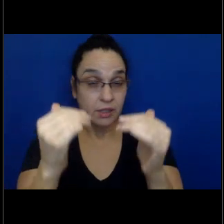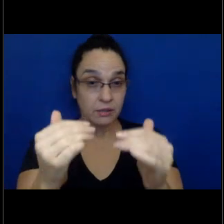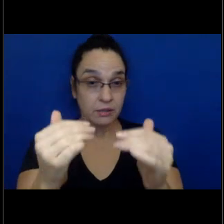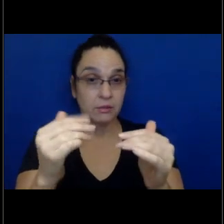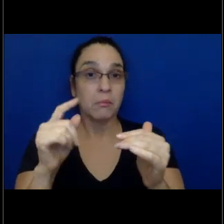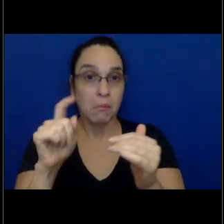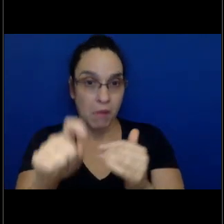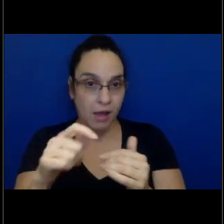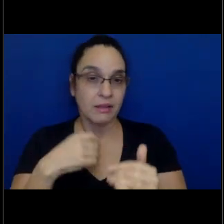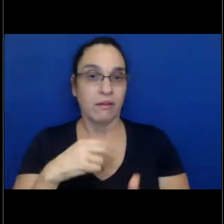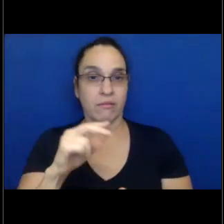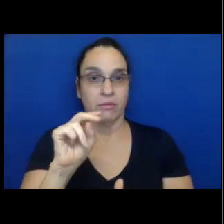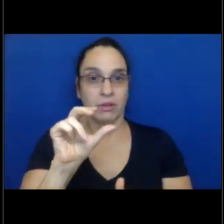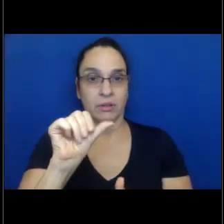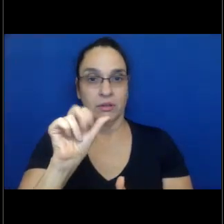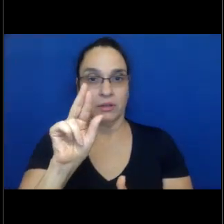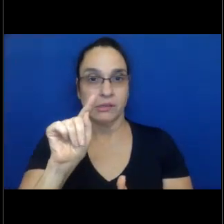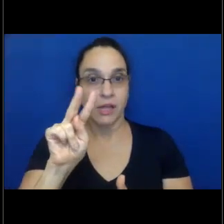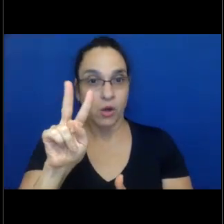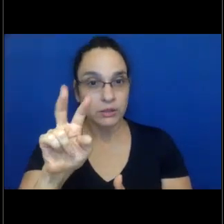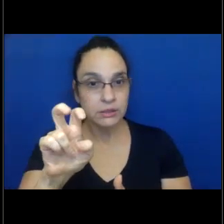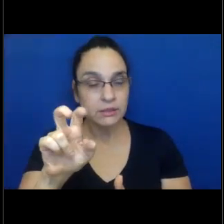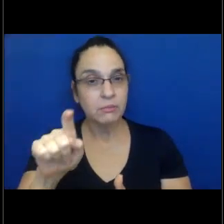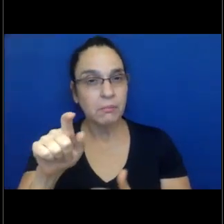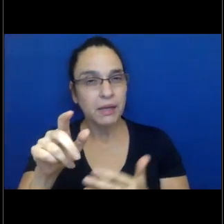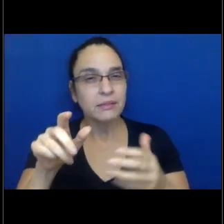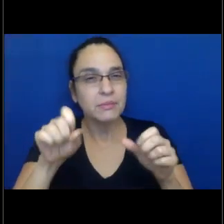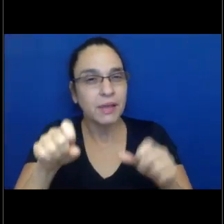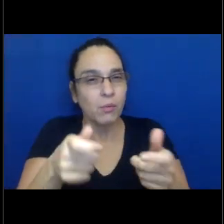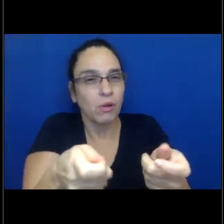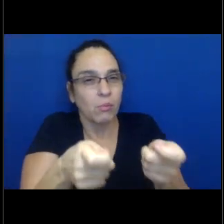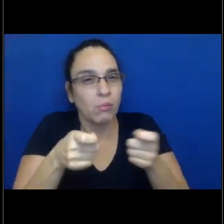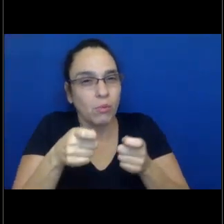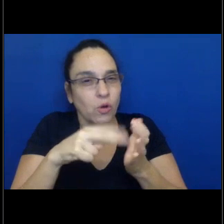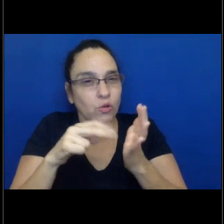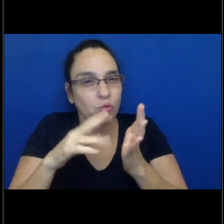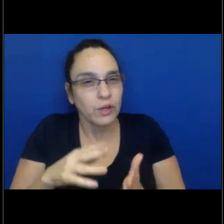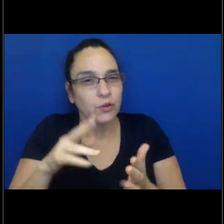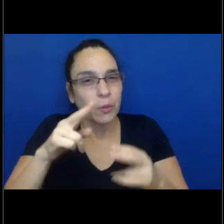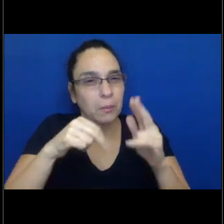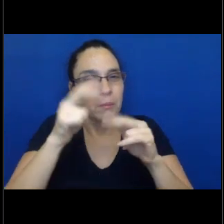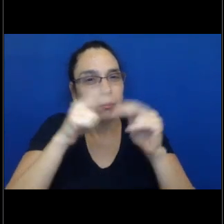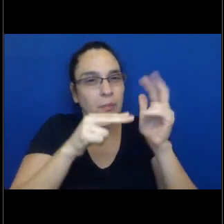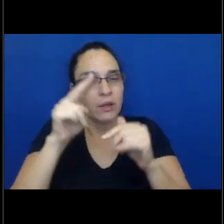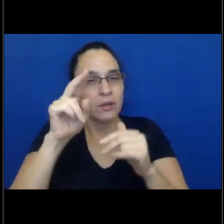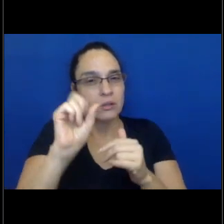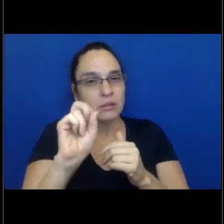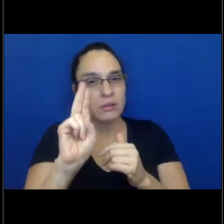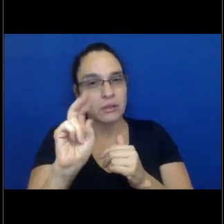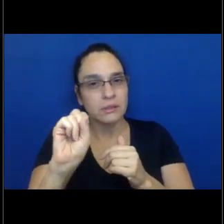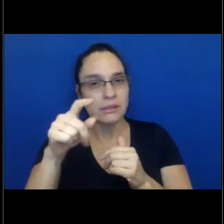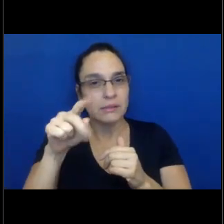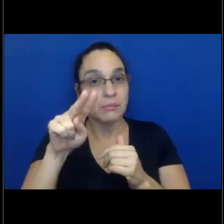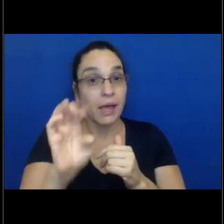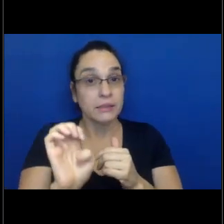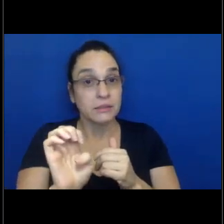You must be able to build suspense. It's also interesting to have what Patrick Winston called near